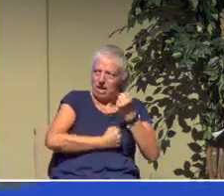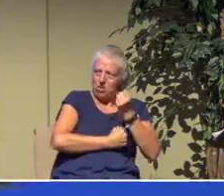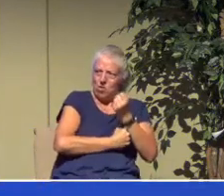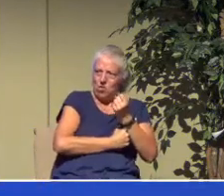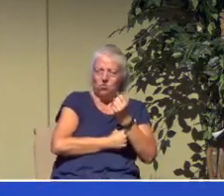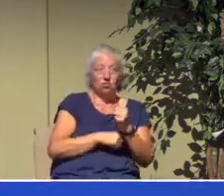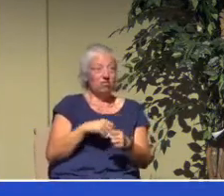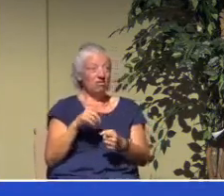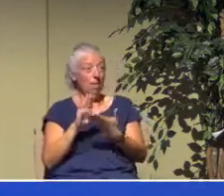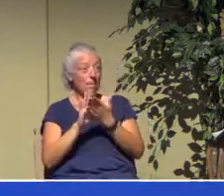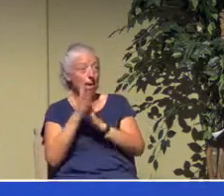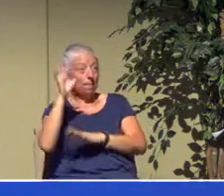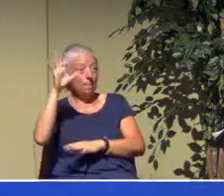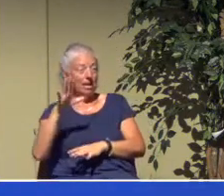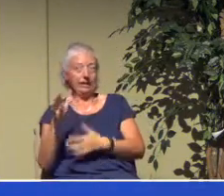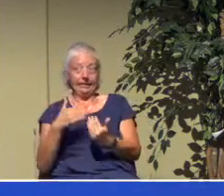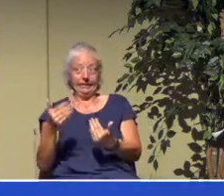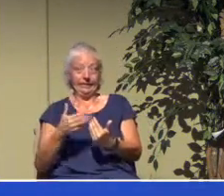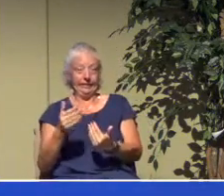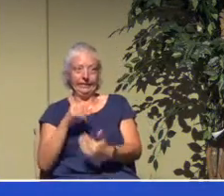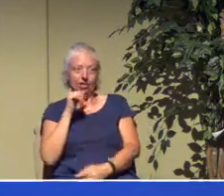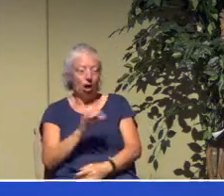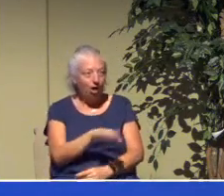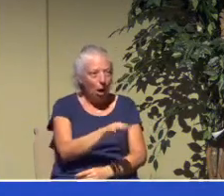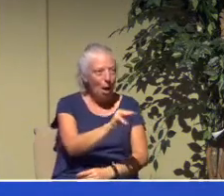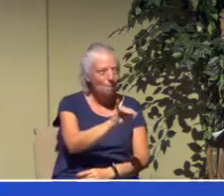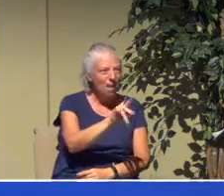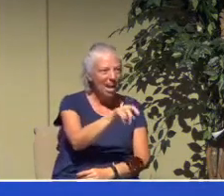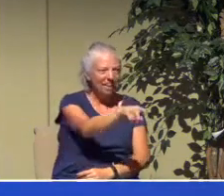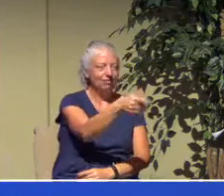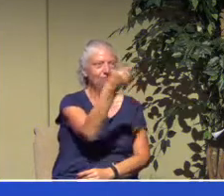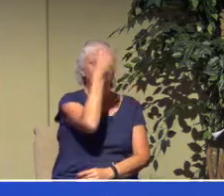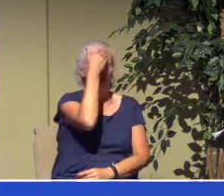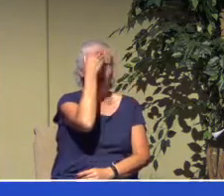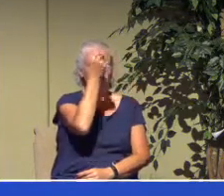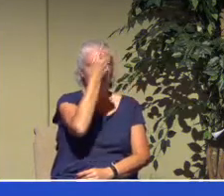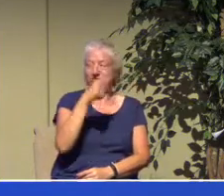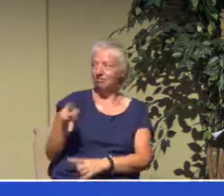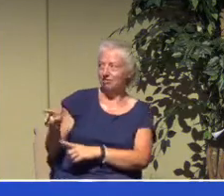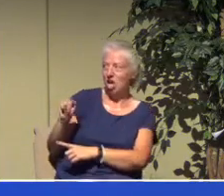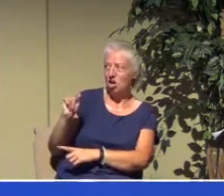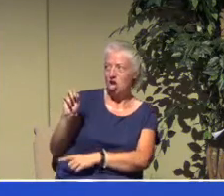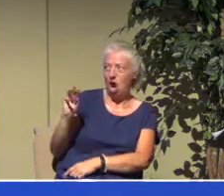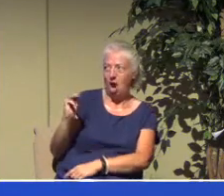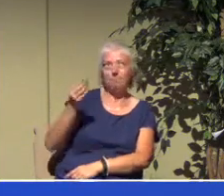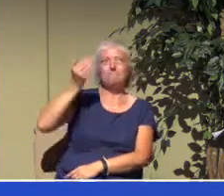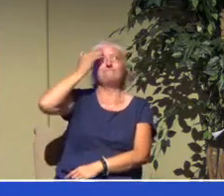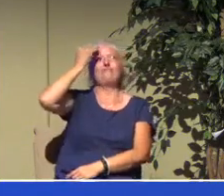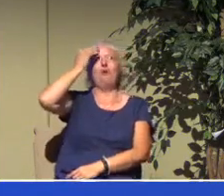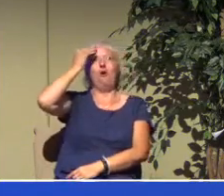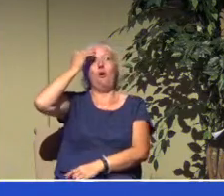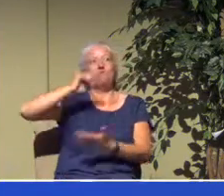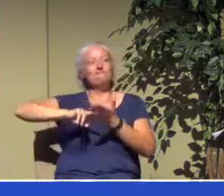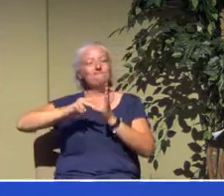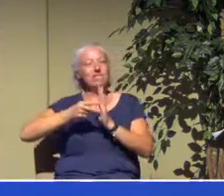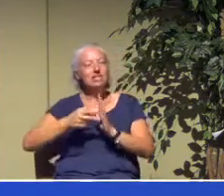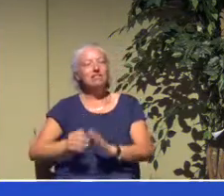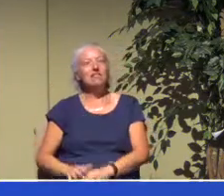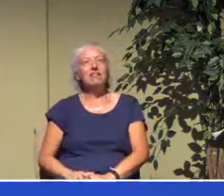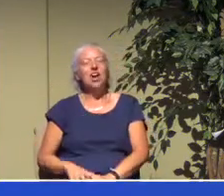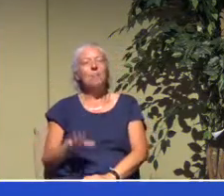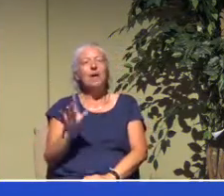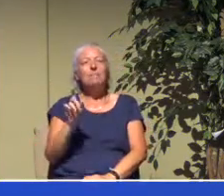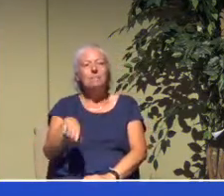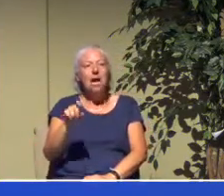be a pastor, it's not an easy job. Mike knows a lot about that too. Tom probably knows a lot about that too. And there has to be some sort